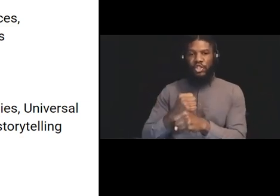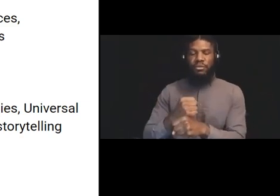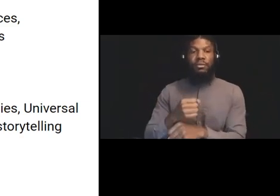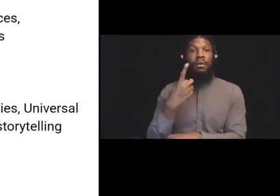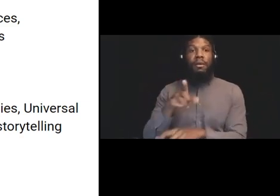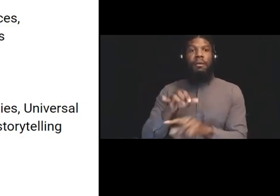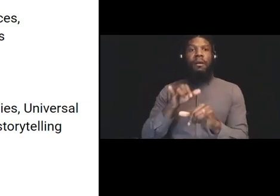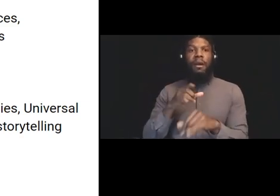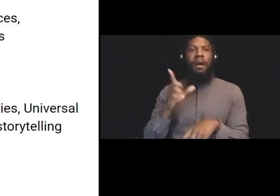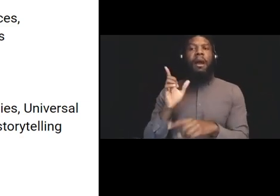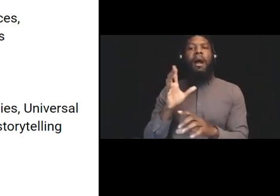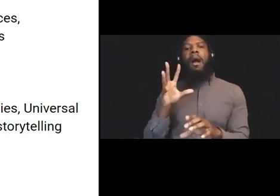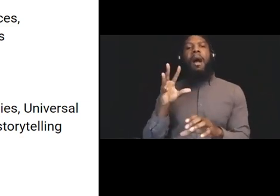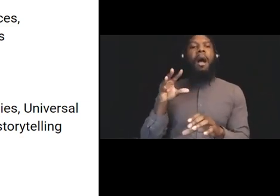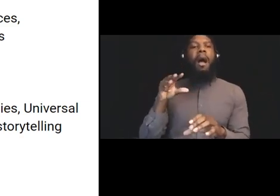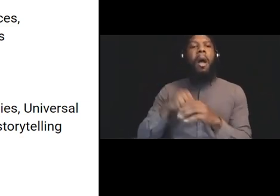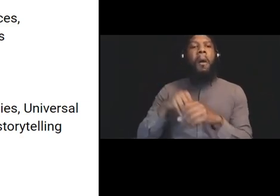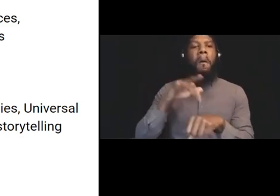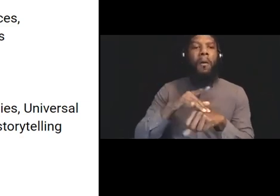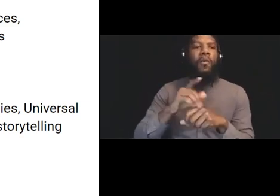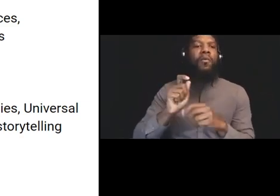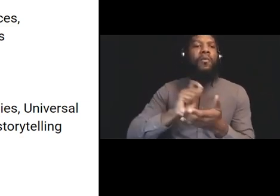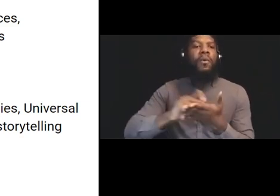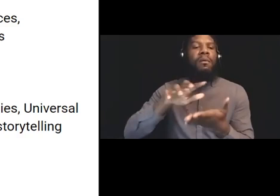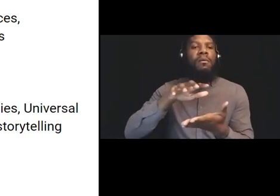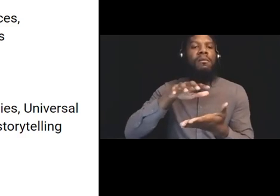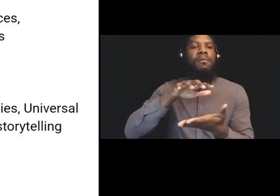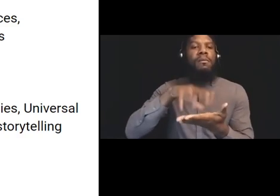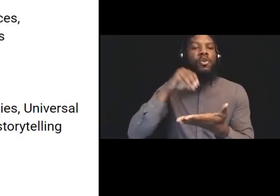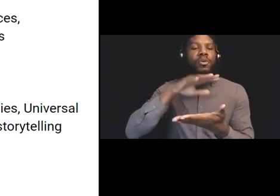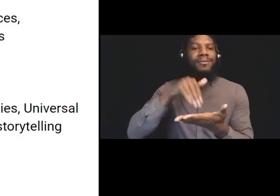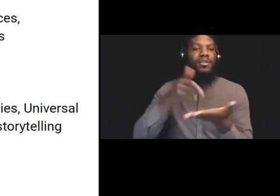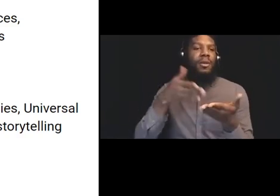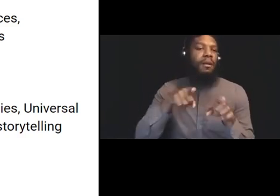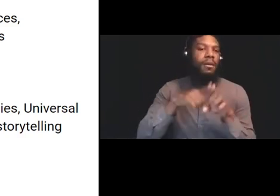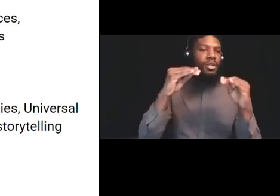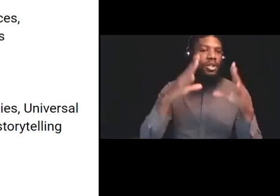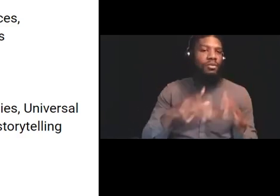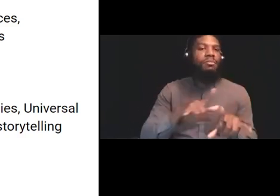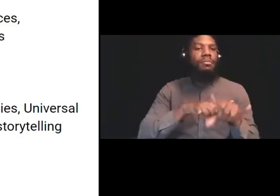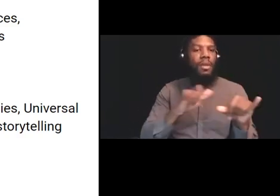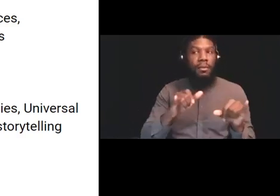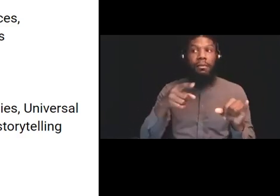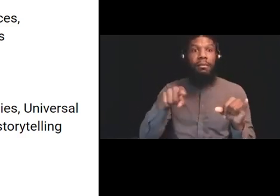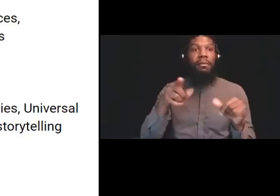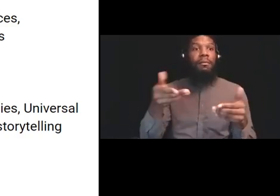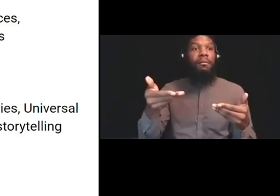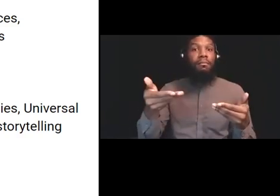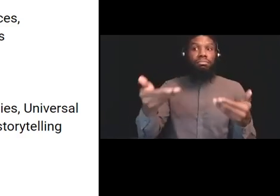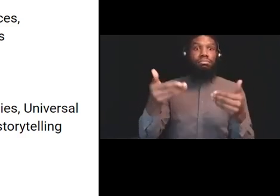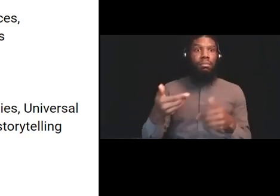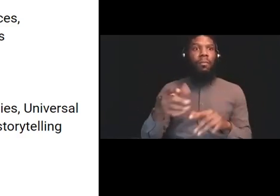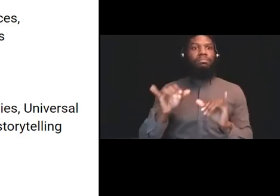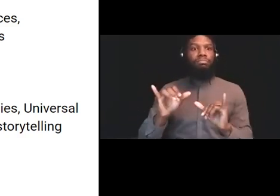the Writing and Learning Center there as a teacher, but also was invited to help transform our center from a learning